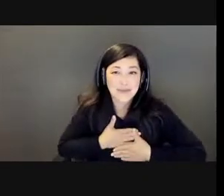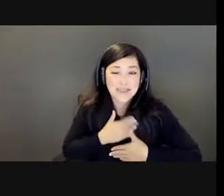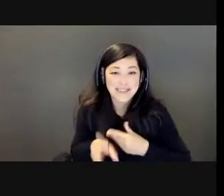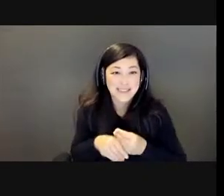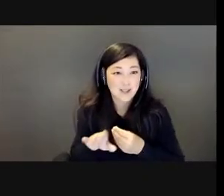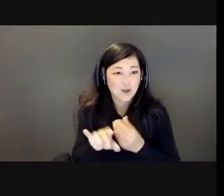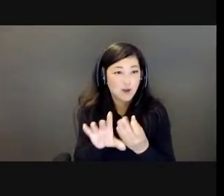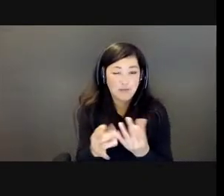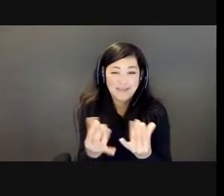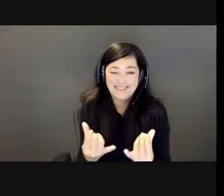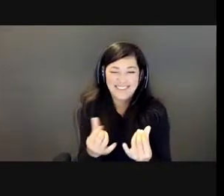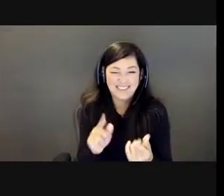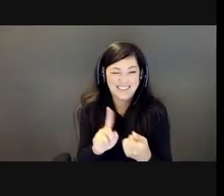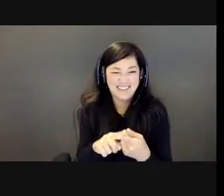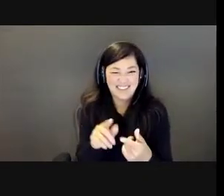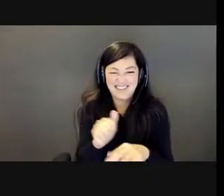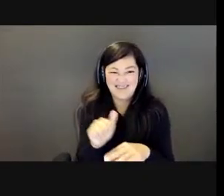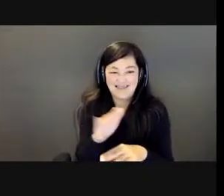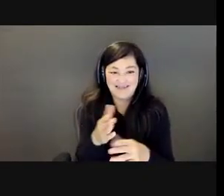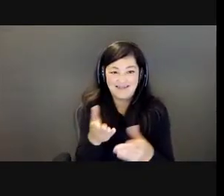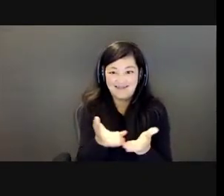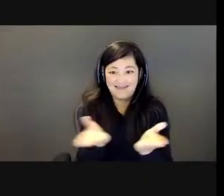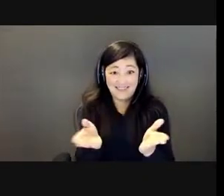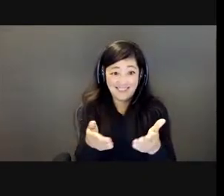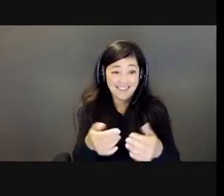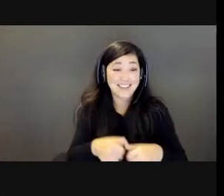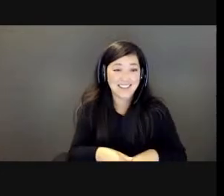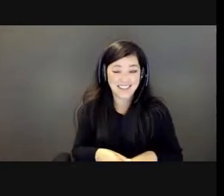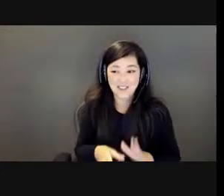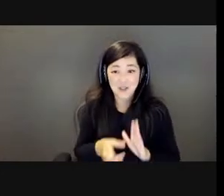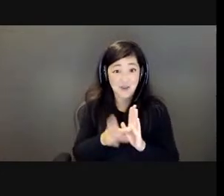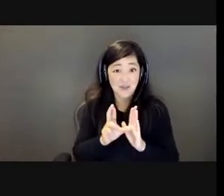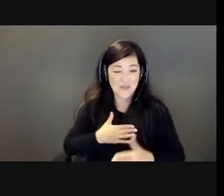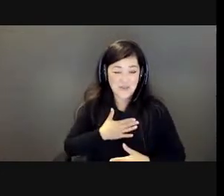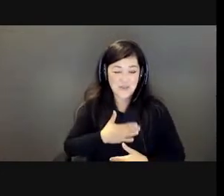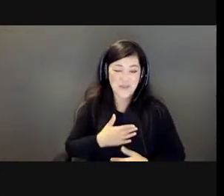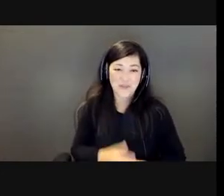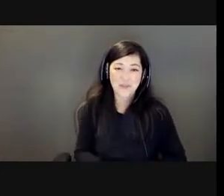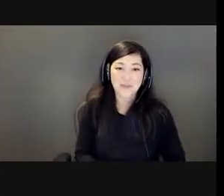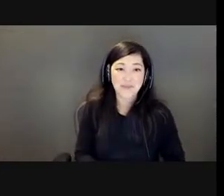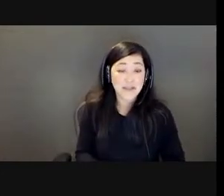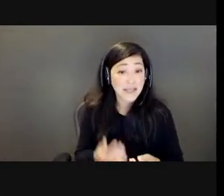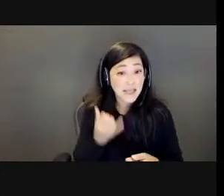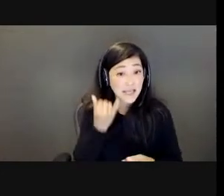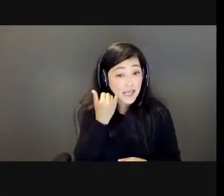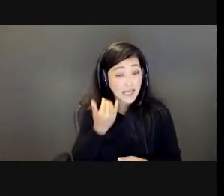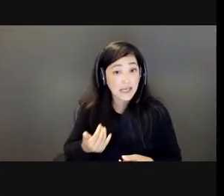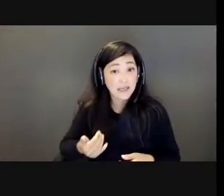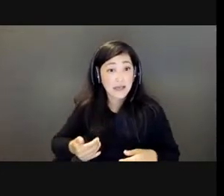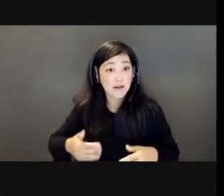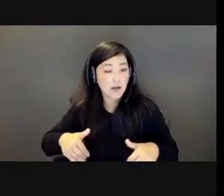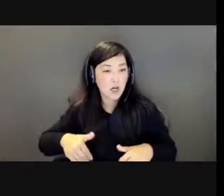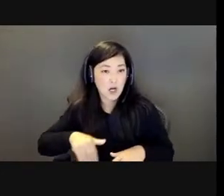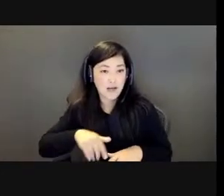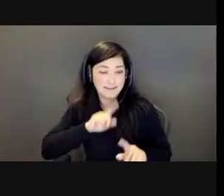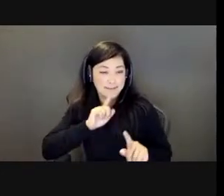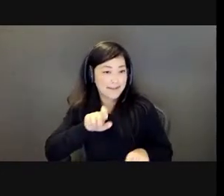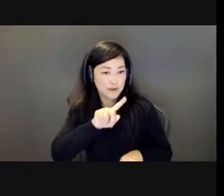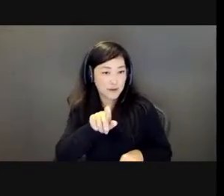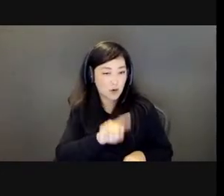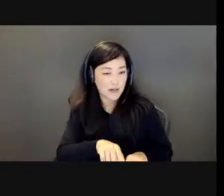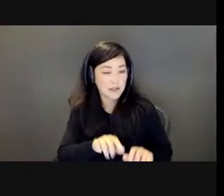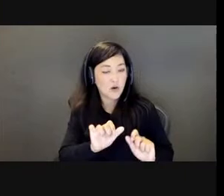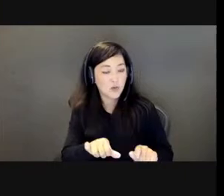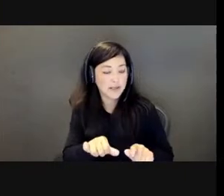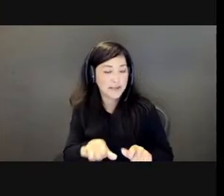comments. Thank you, Haley. So yeah, anything that we didn't quite get to, we can post on the website. We can work